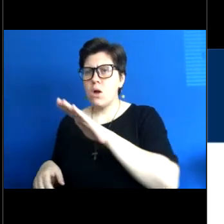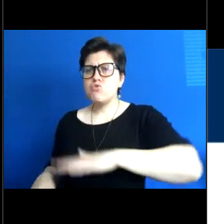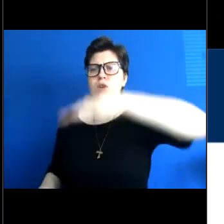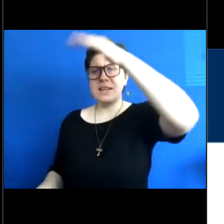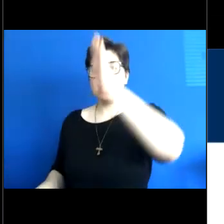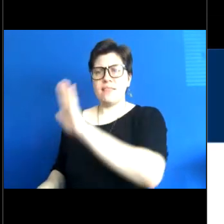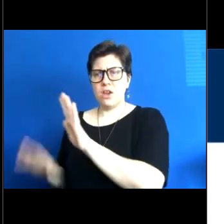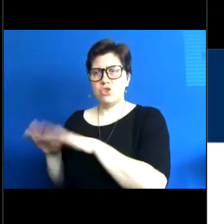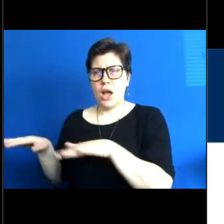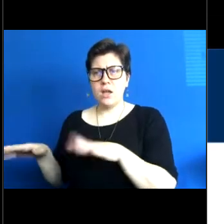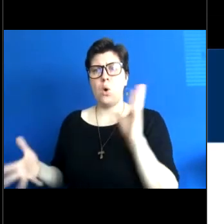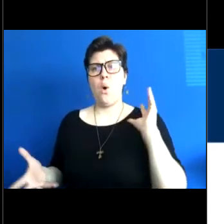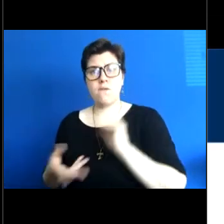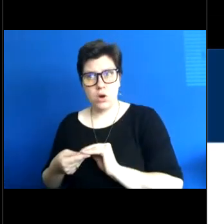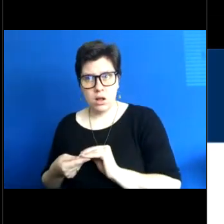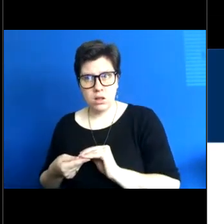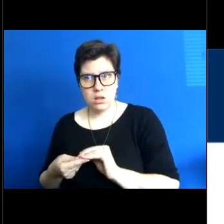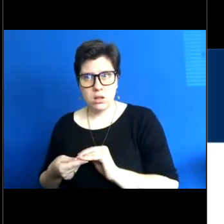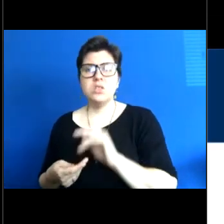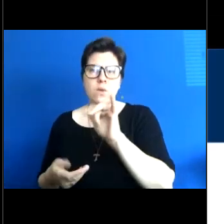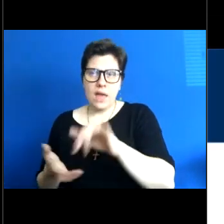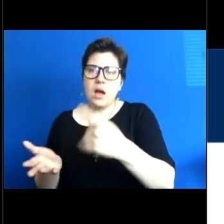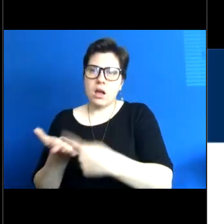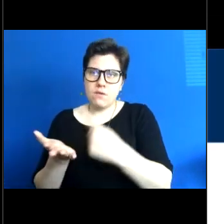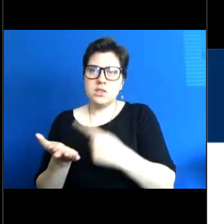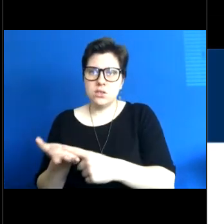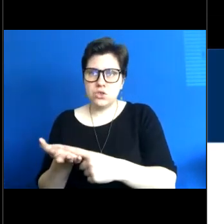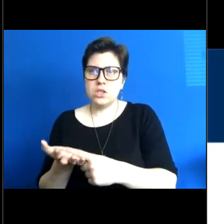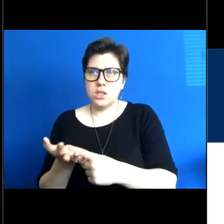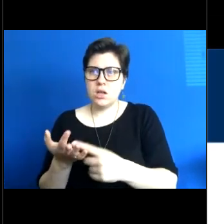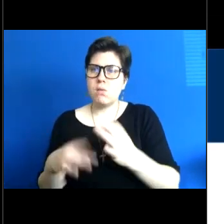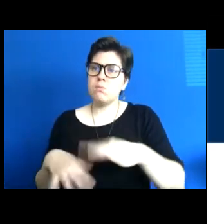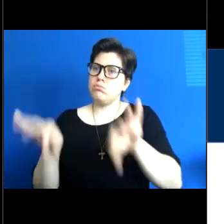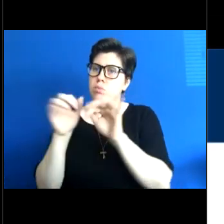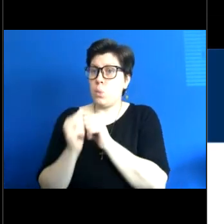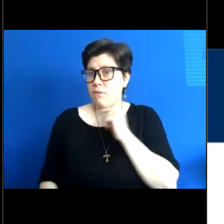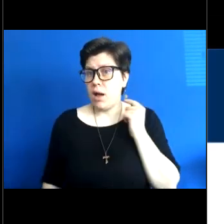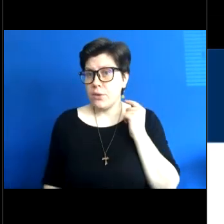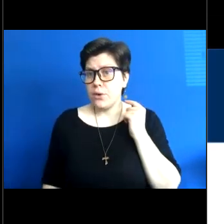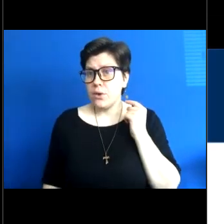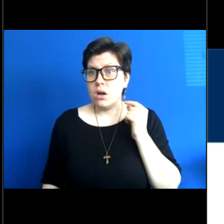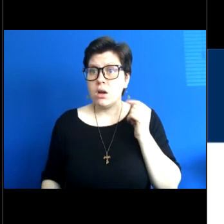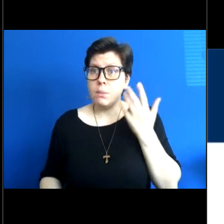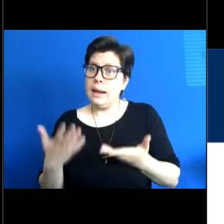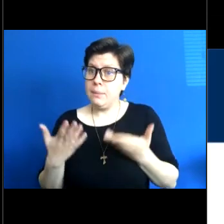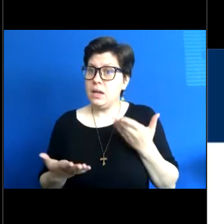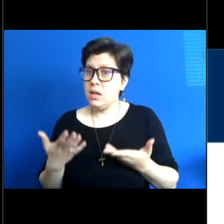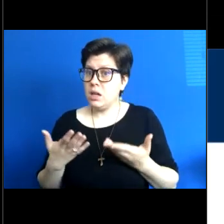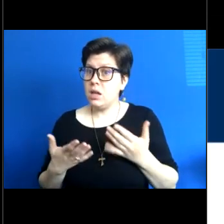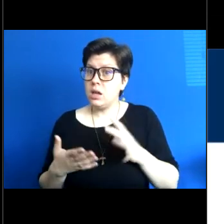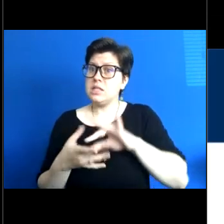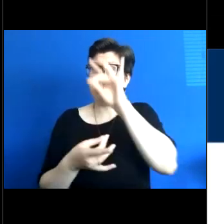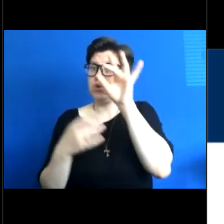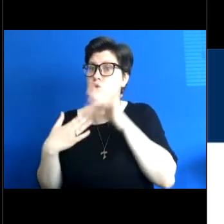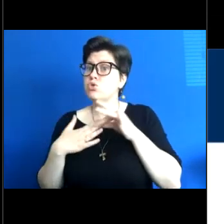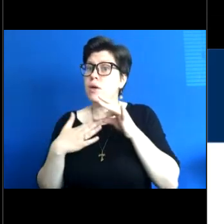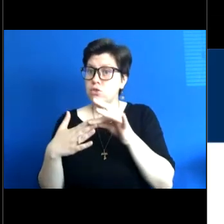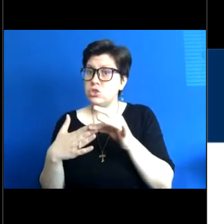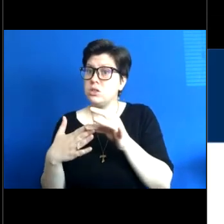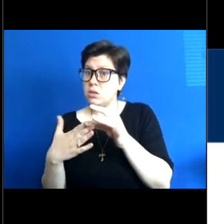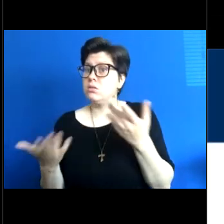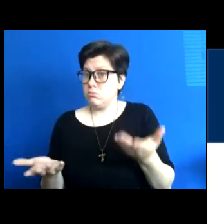whole. So to have that conversation with father to moderate that, maybe in the terms of spiritual direction,